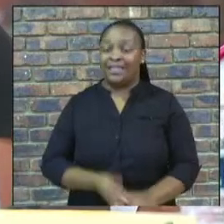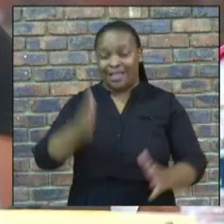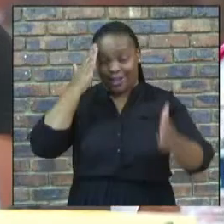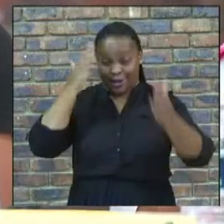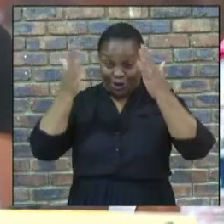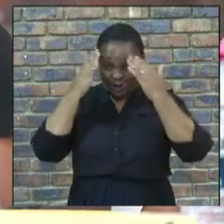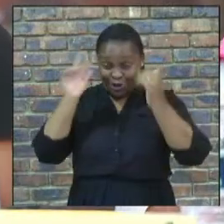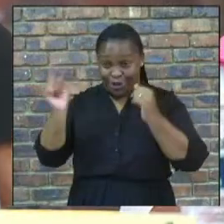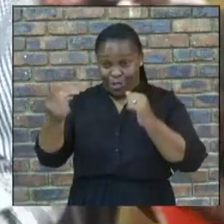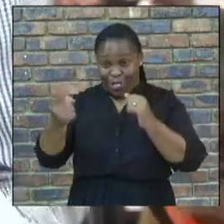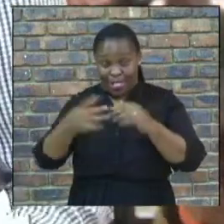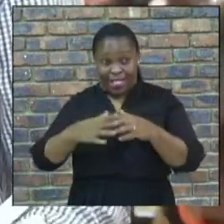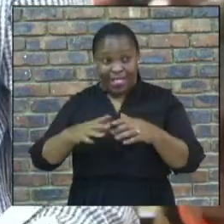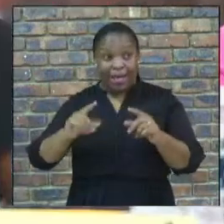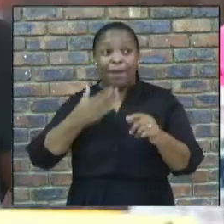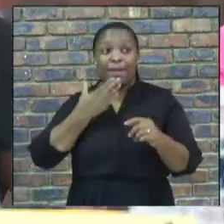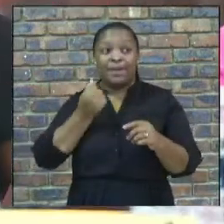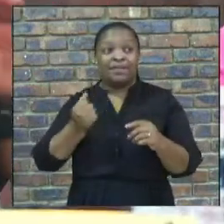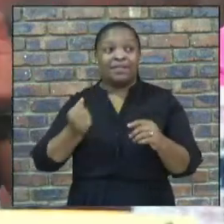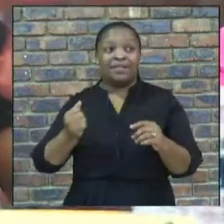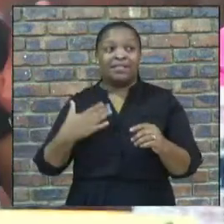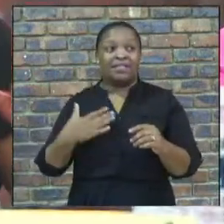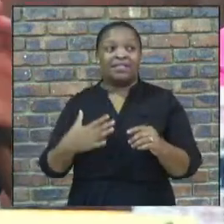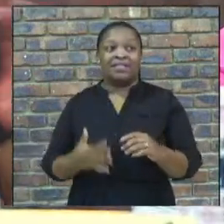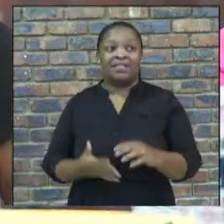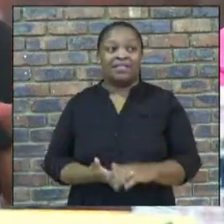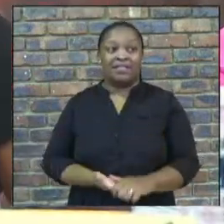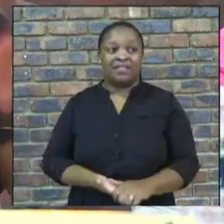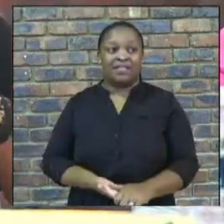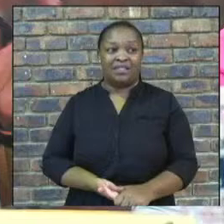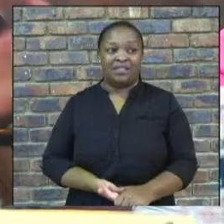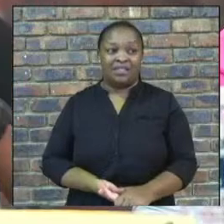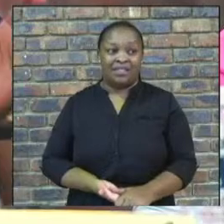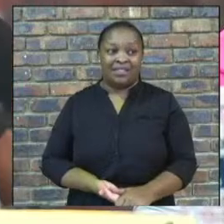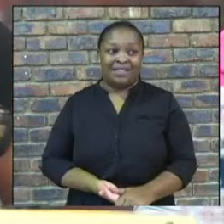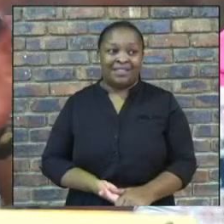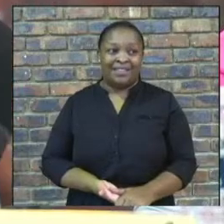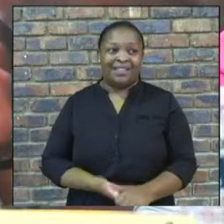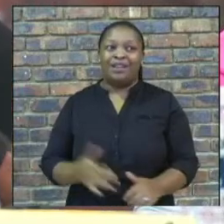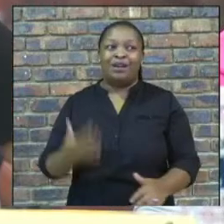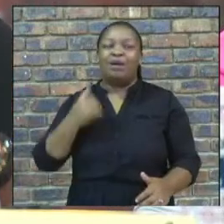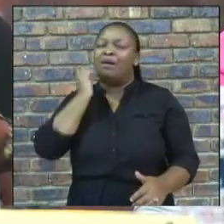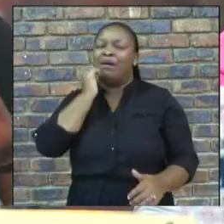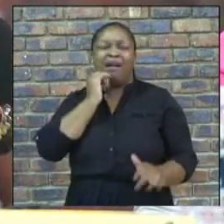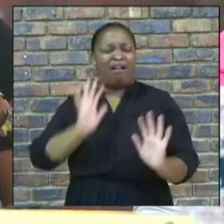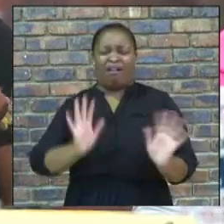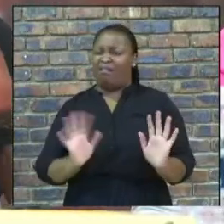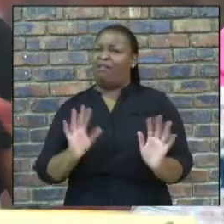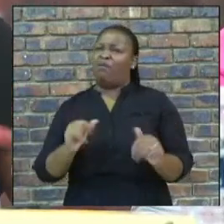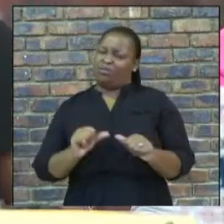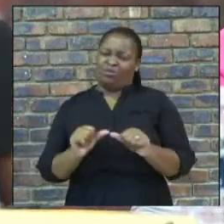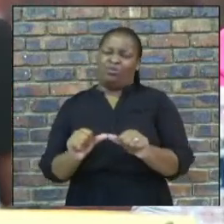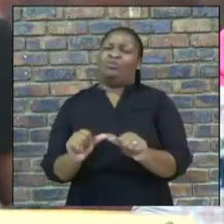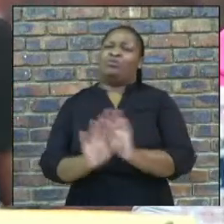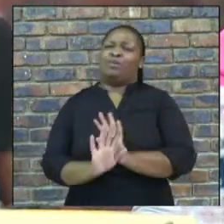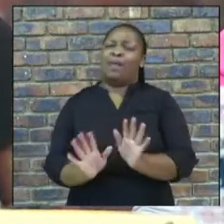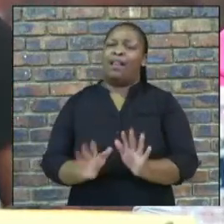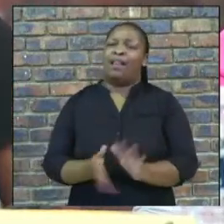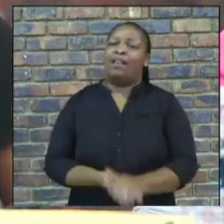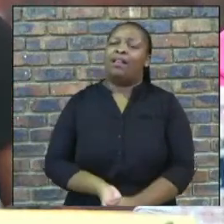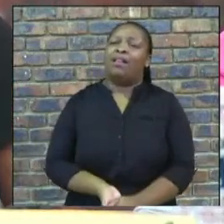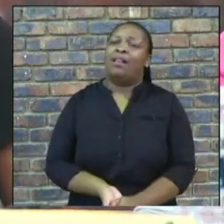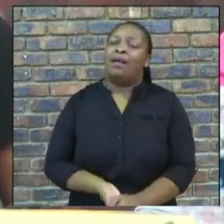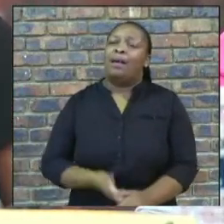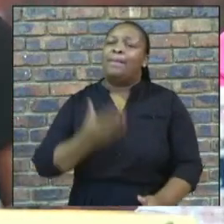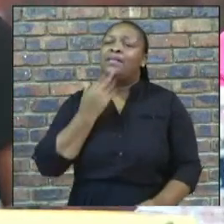Ngibingelele nomphakathi wonke. Ungaxolisi, it's your language. So don't apologize for it. It's your language. Thank you,